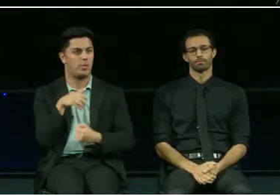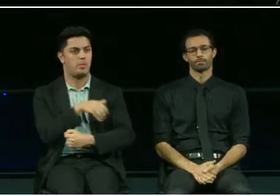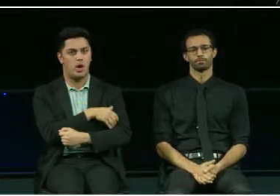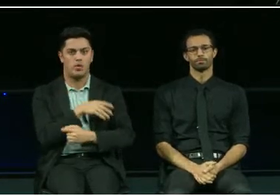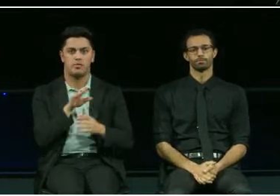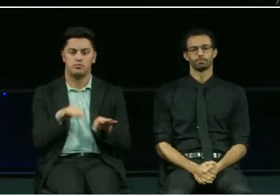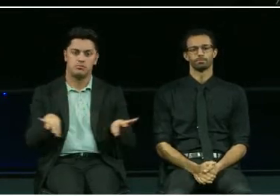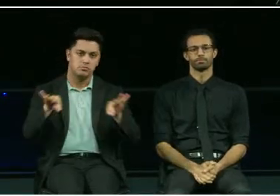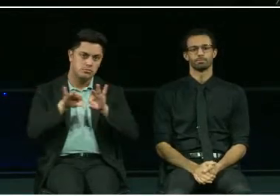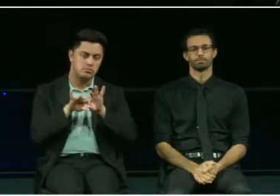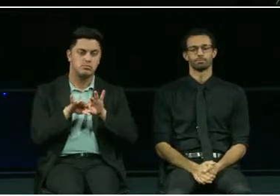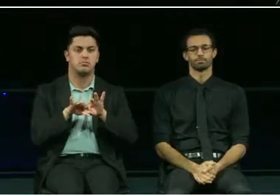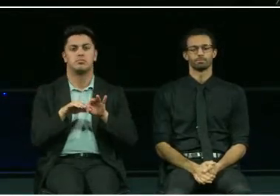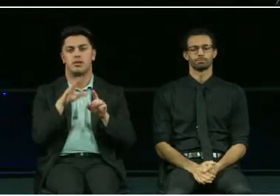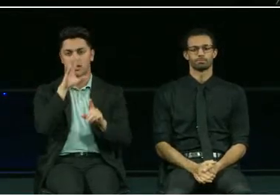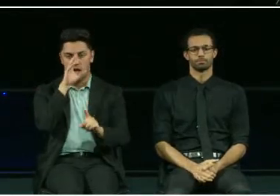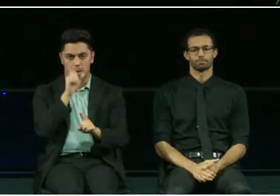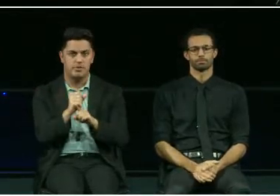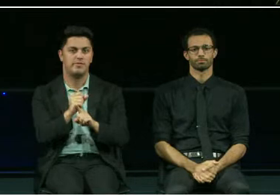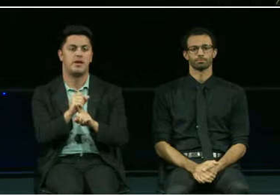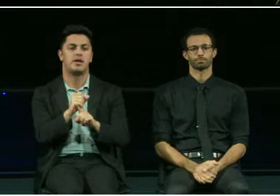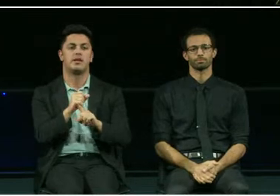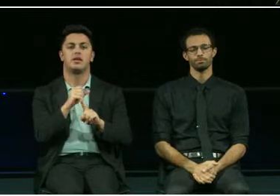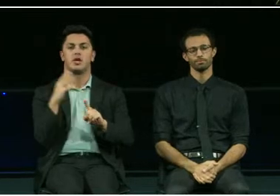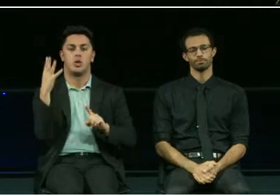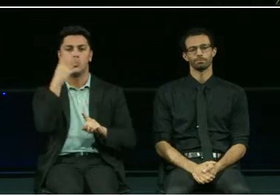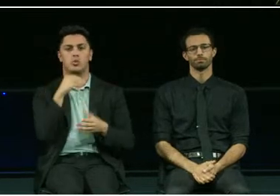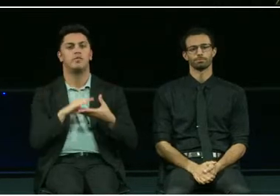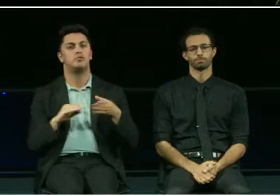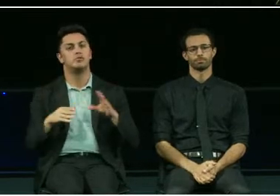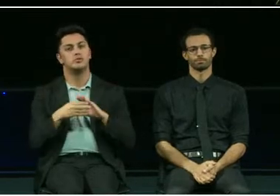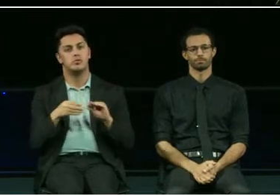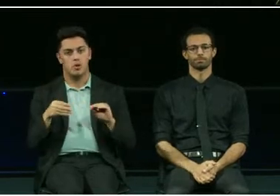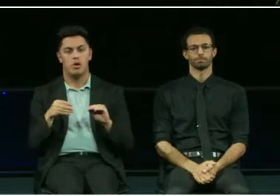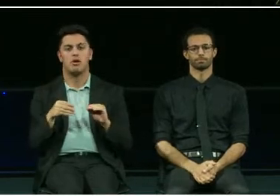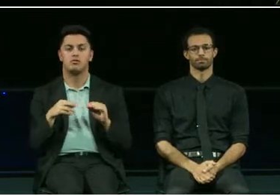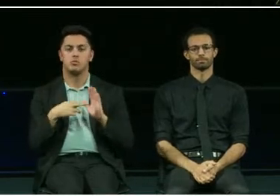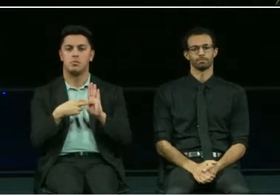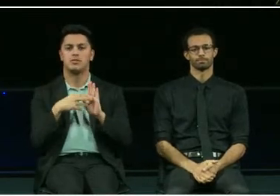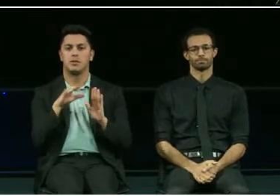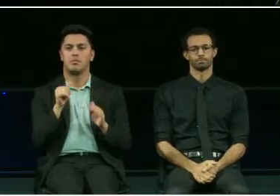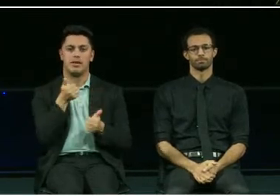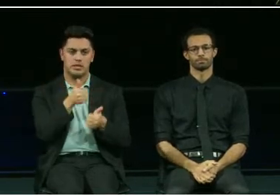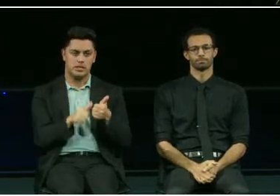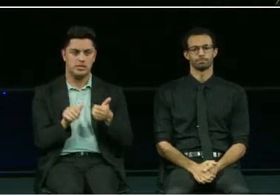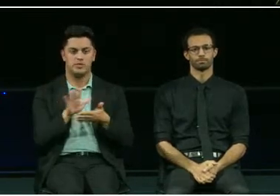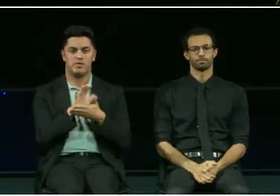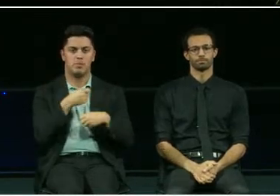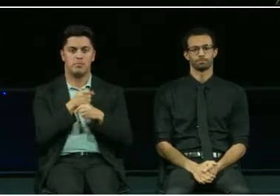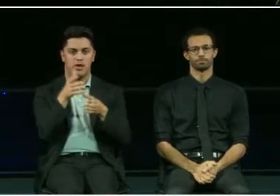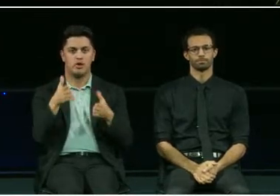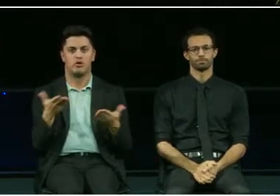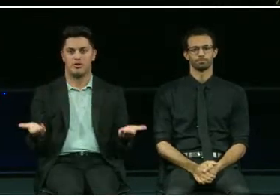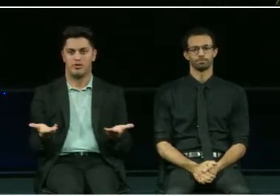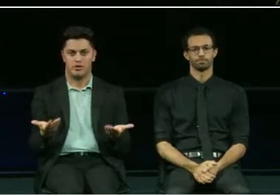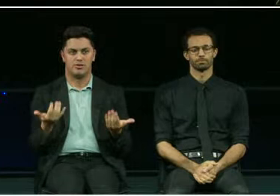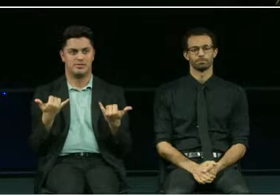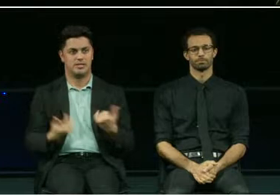essential, important, captivating, beautiful stories represented by all the filmmakers up here